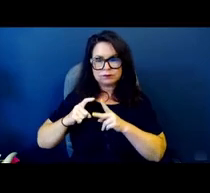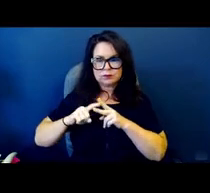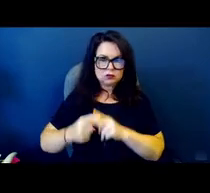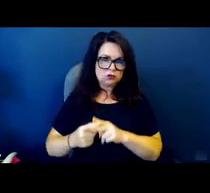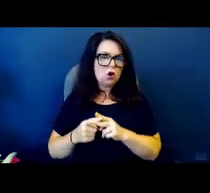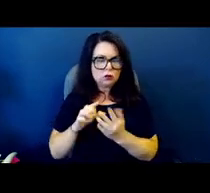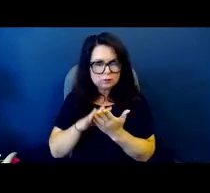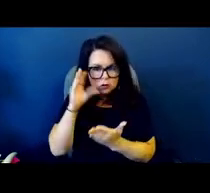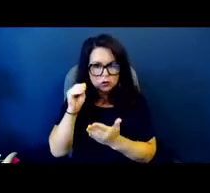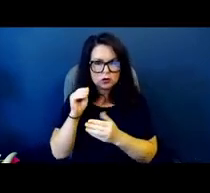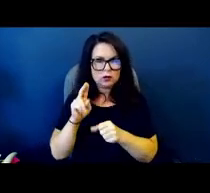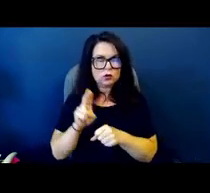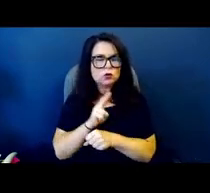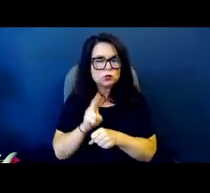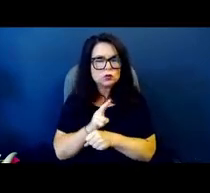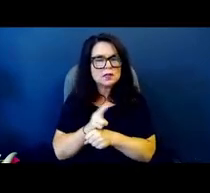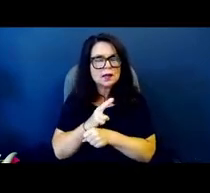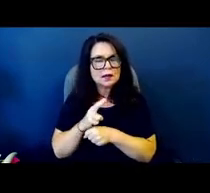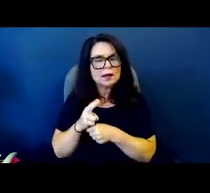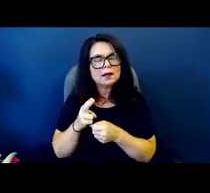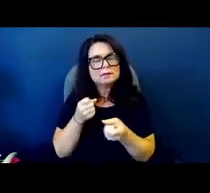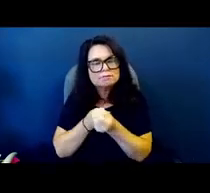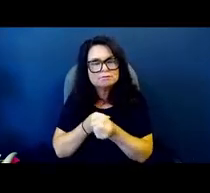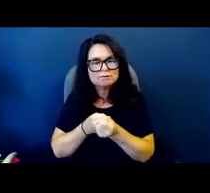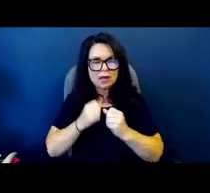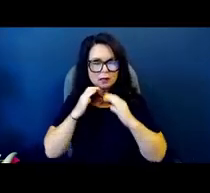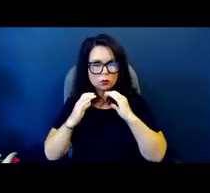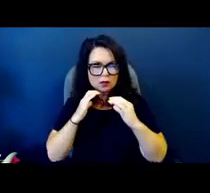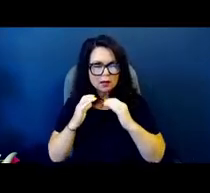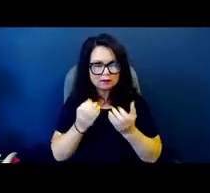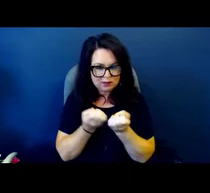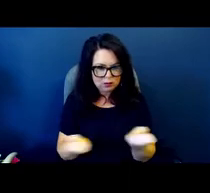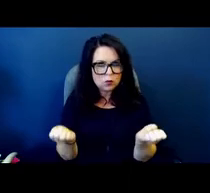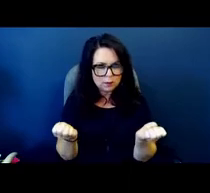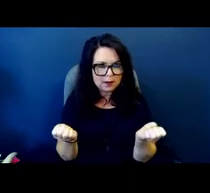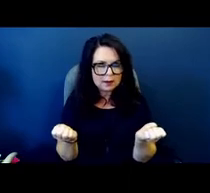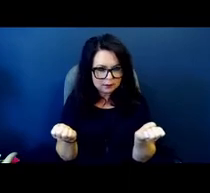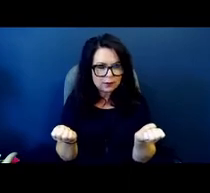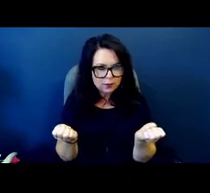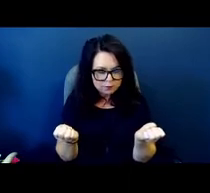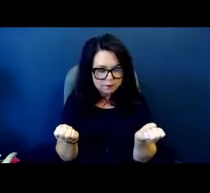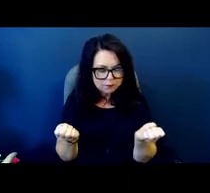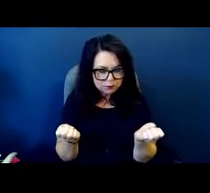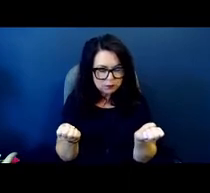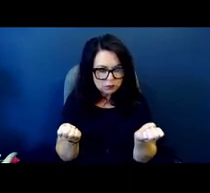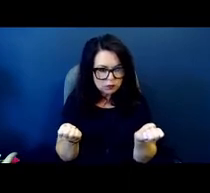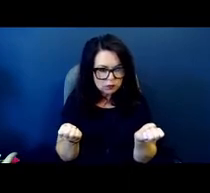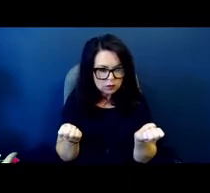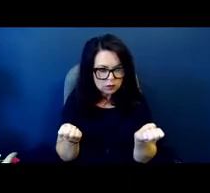of augmentative communication devices, so a computer that allows her